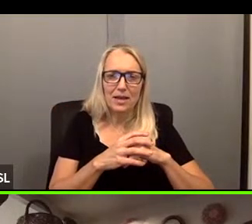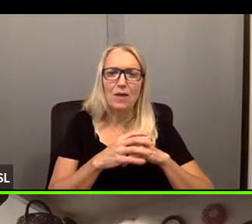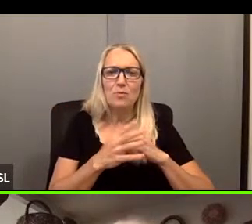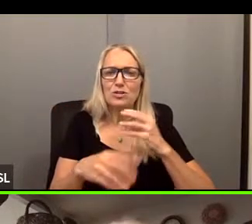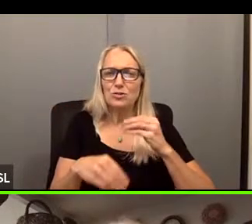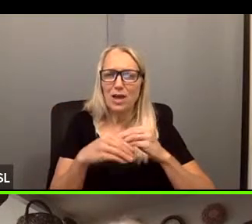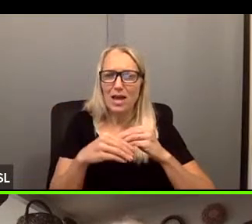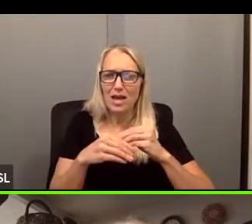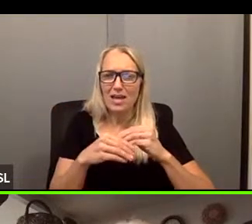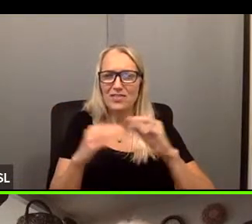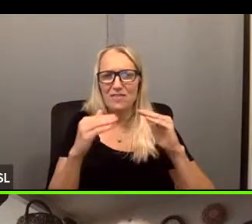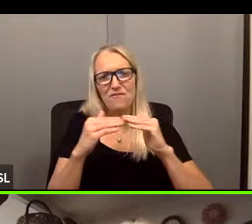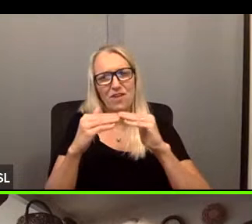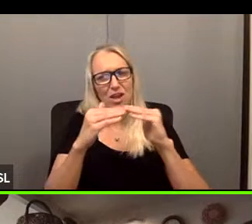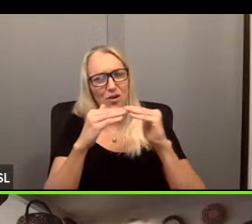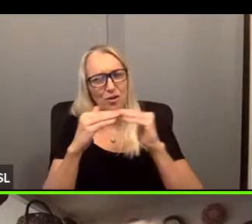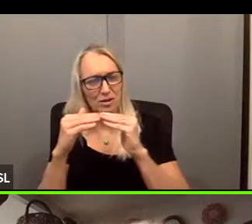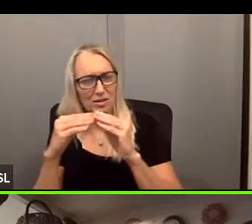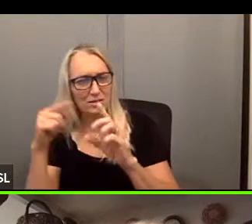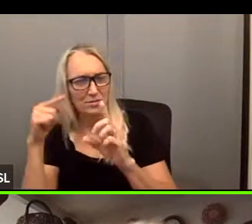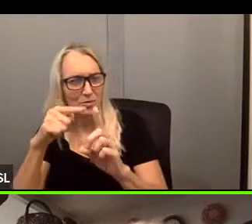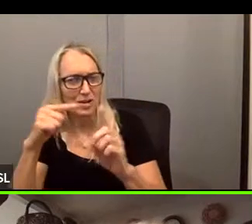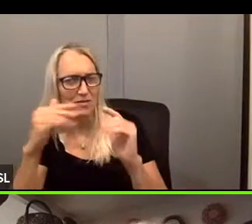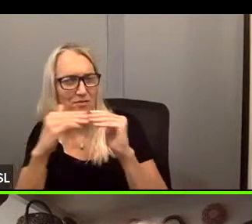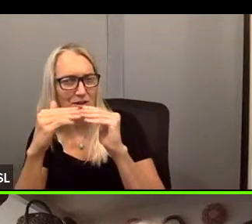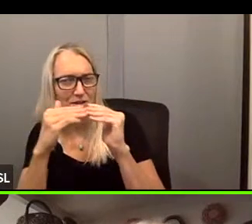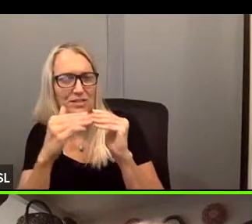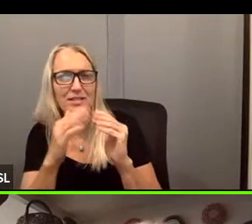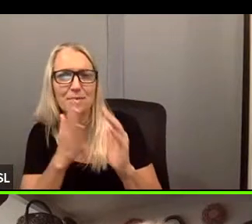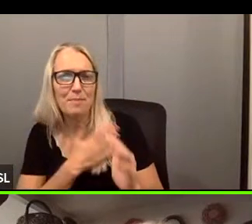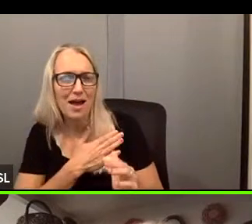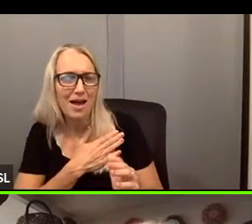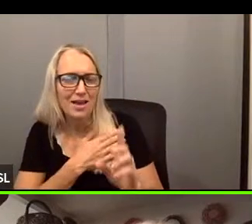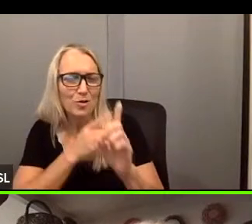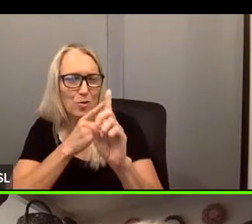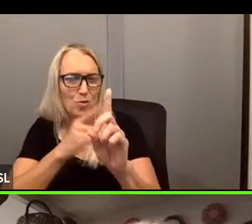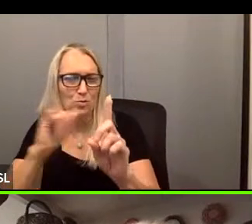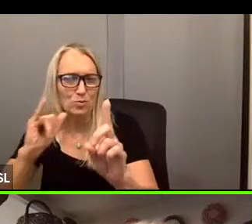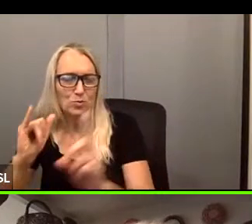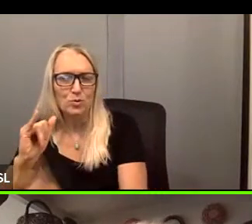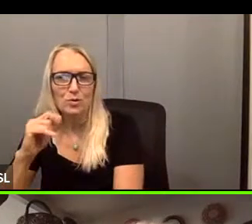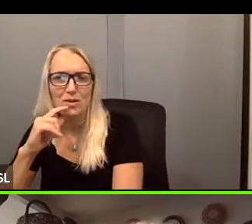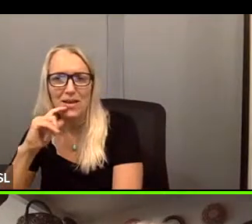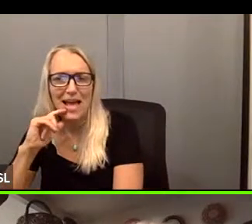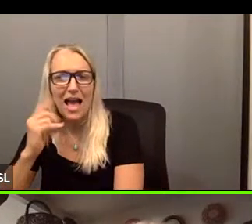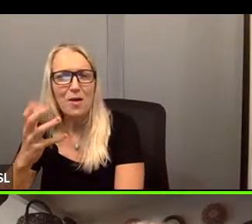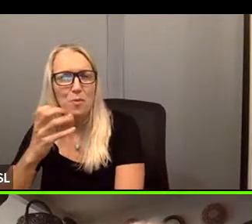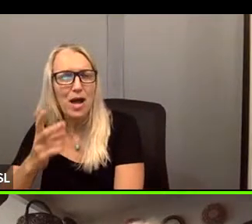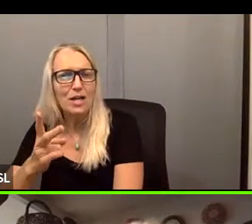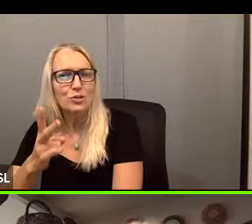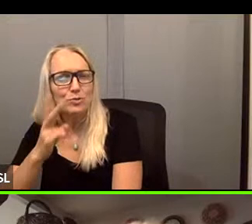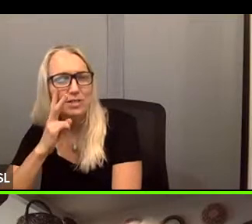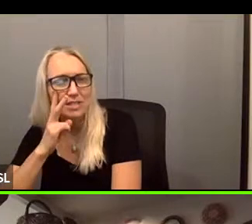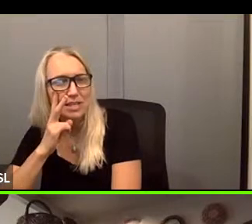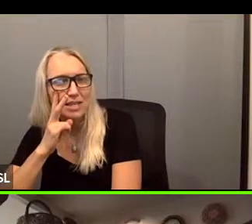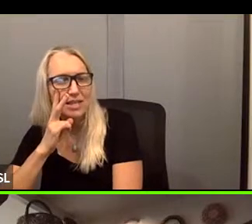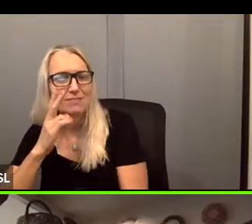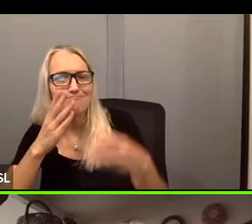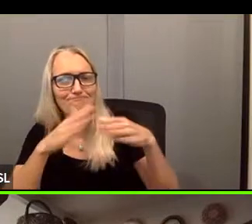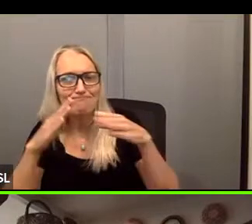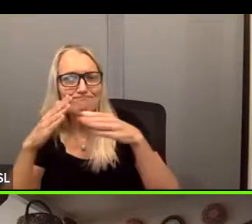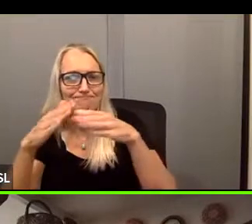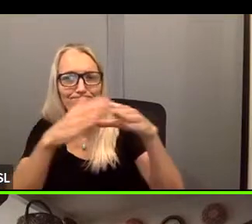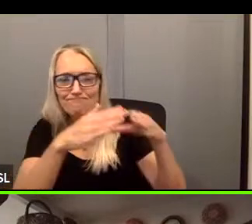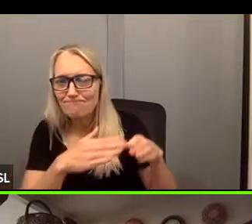that fairness idea, which is kind of my thing too. I would really like to see distributions done